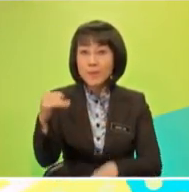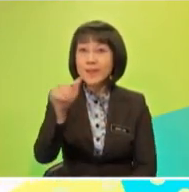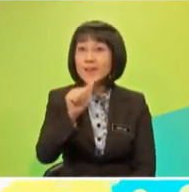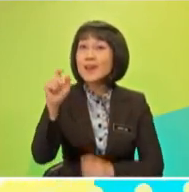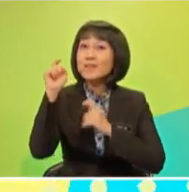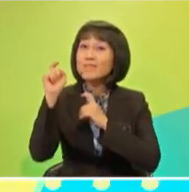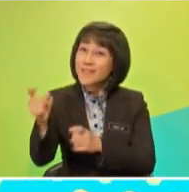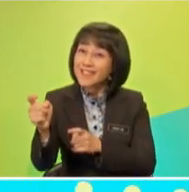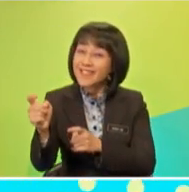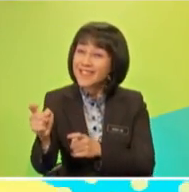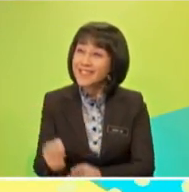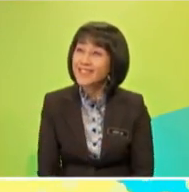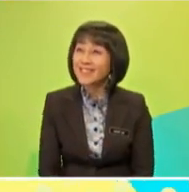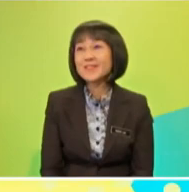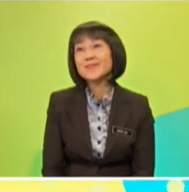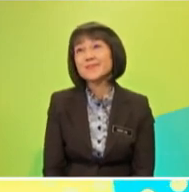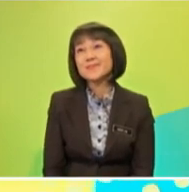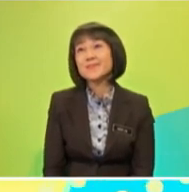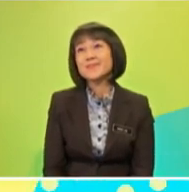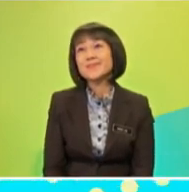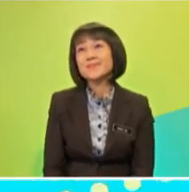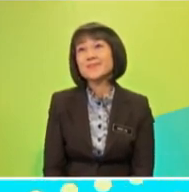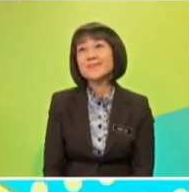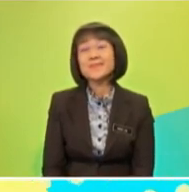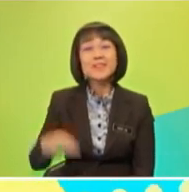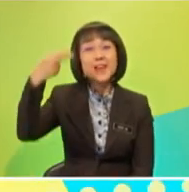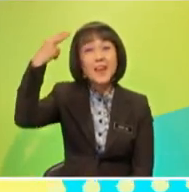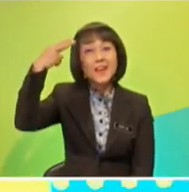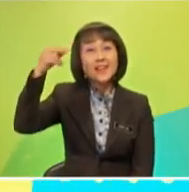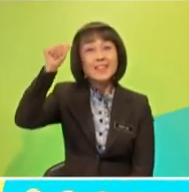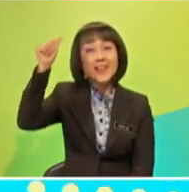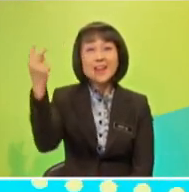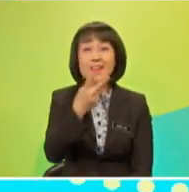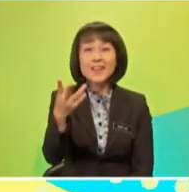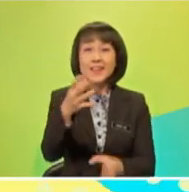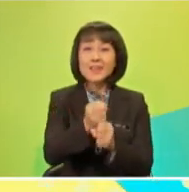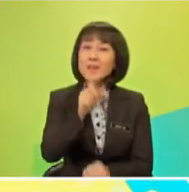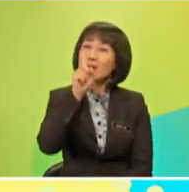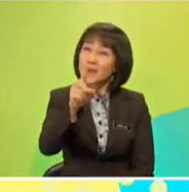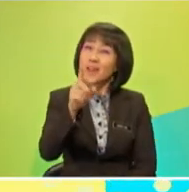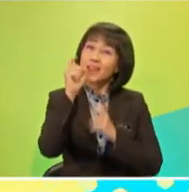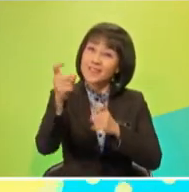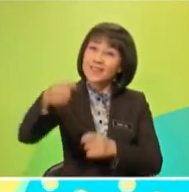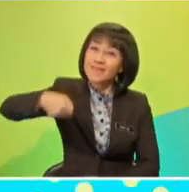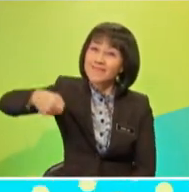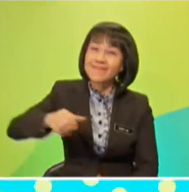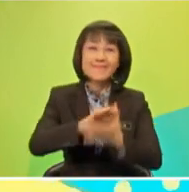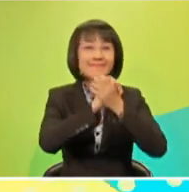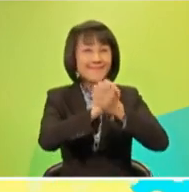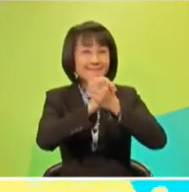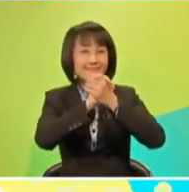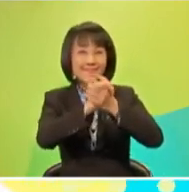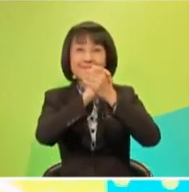Yes, so, good job. So that means Haris and Aaron both get one goodie bag. Congratulations.